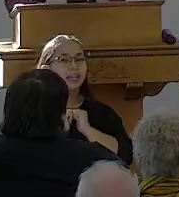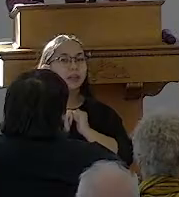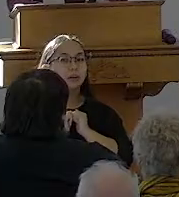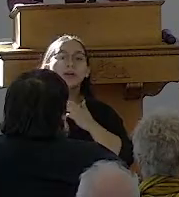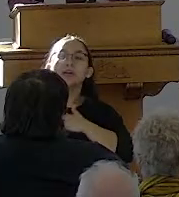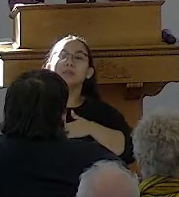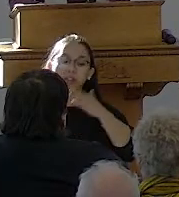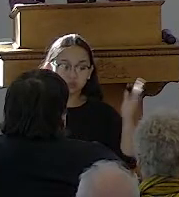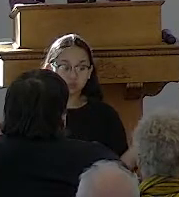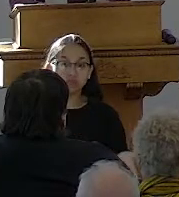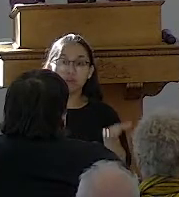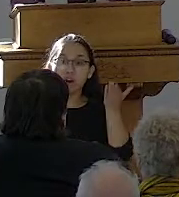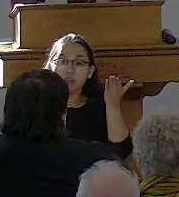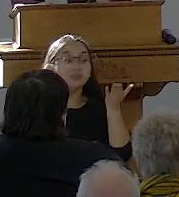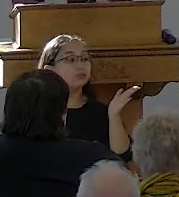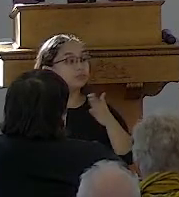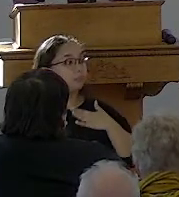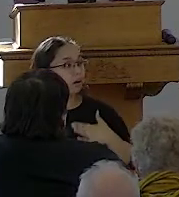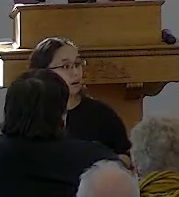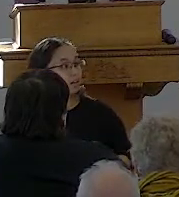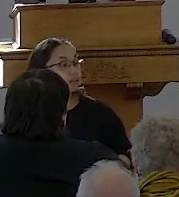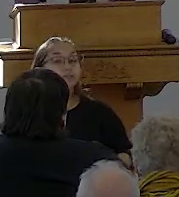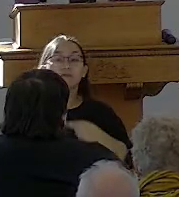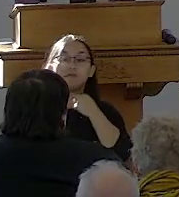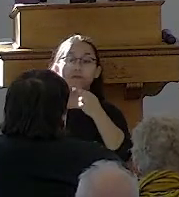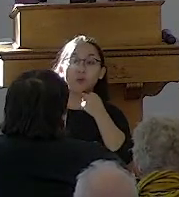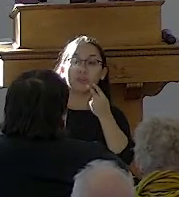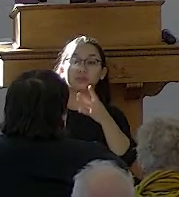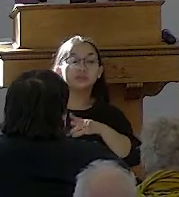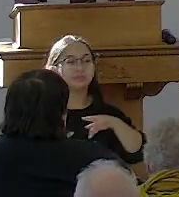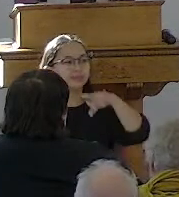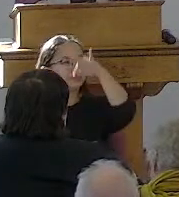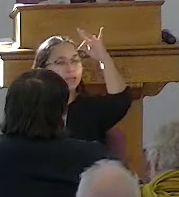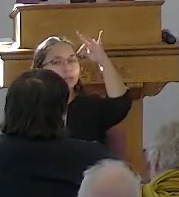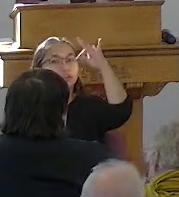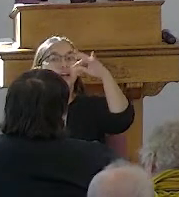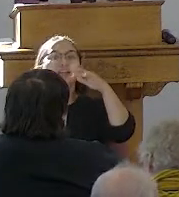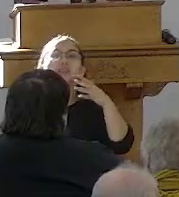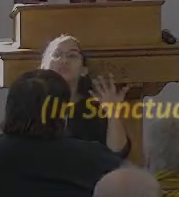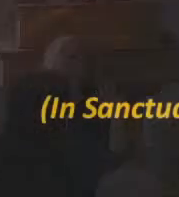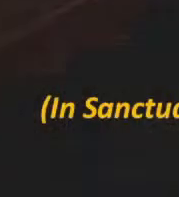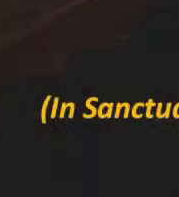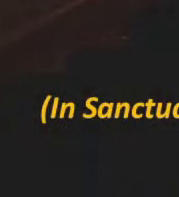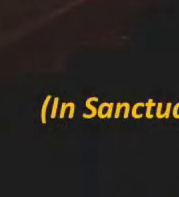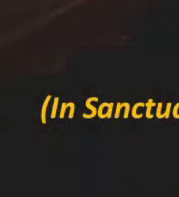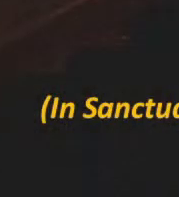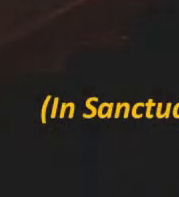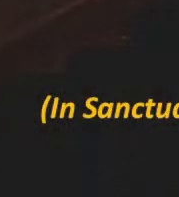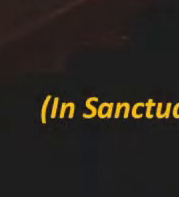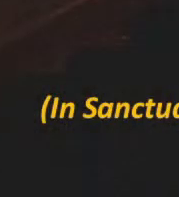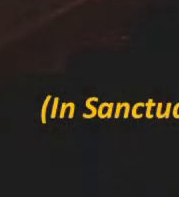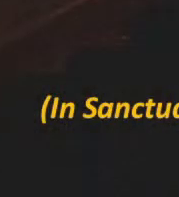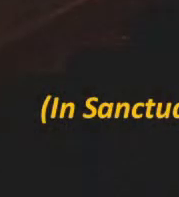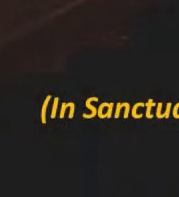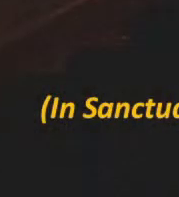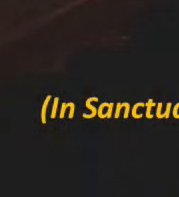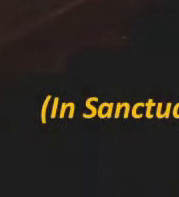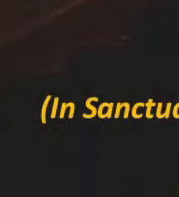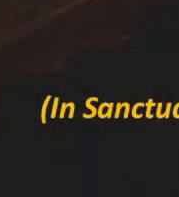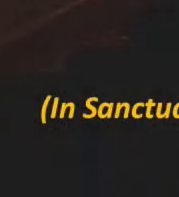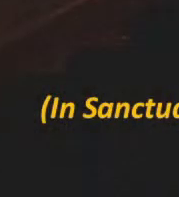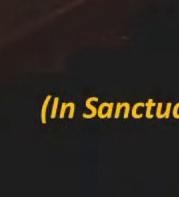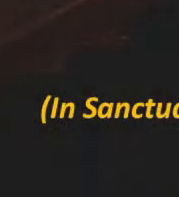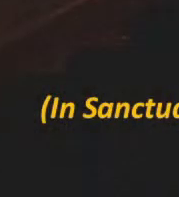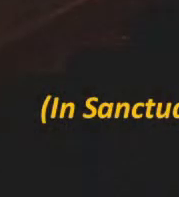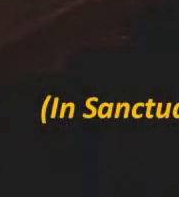Please rise in body, in voice, or in spirit to join in singing our gathering hymn, which is number 6 in the